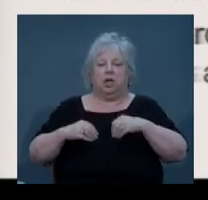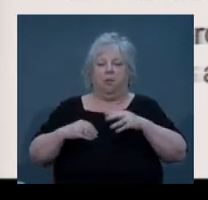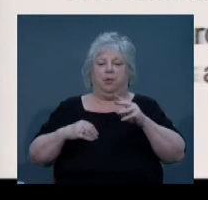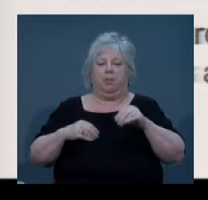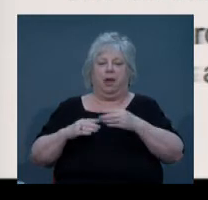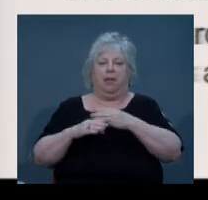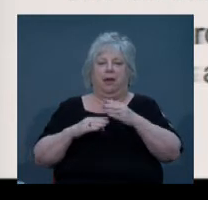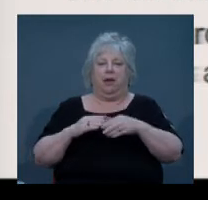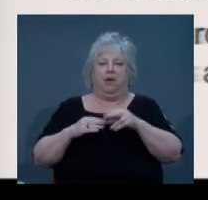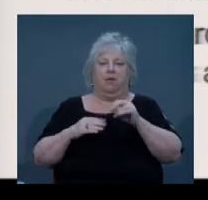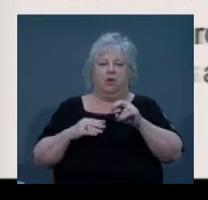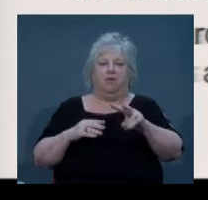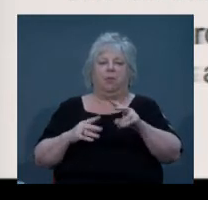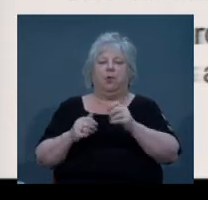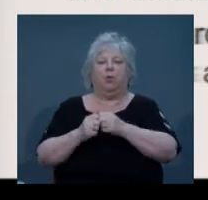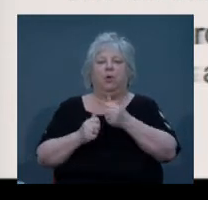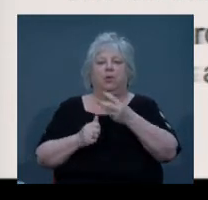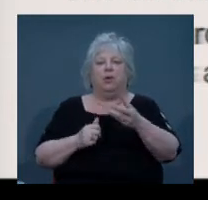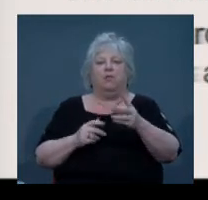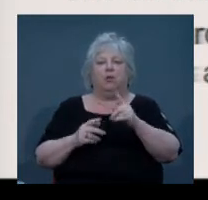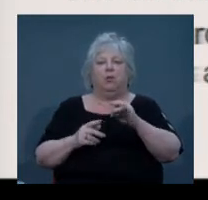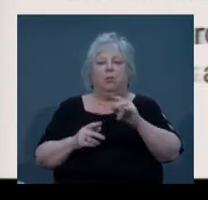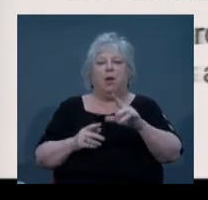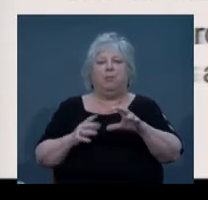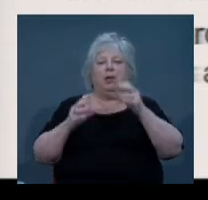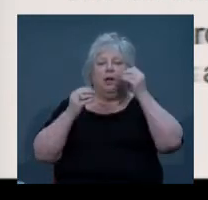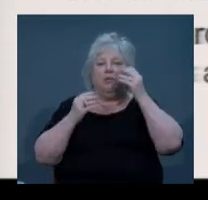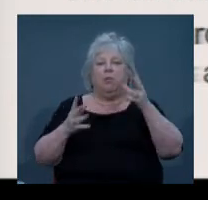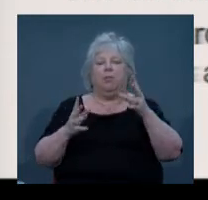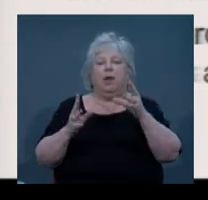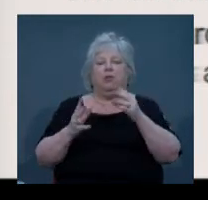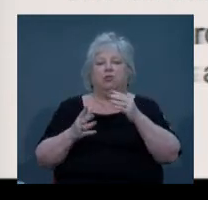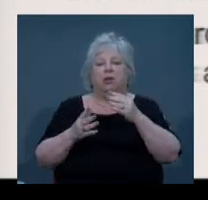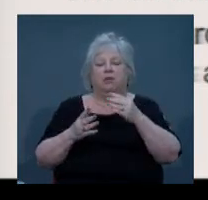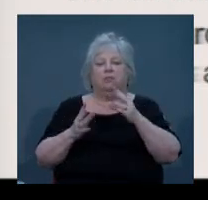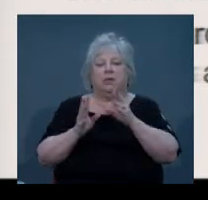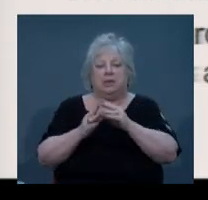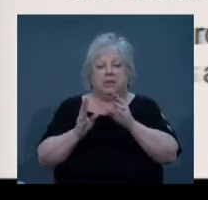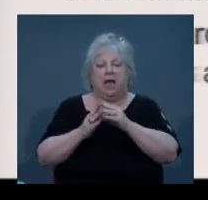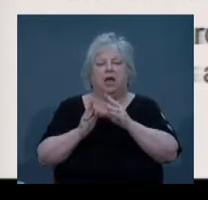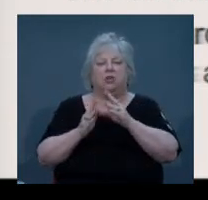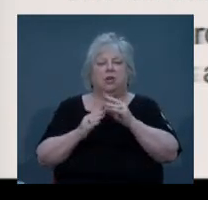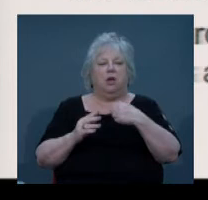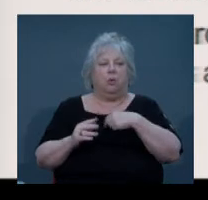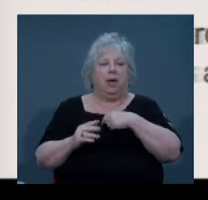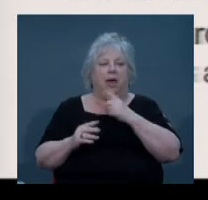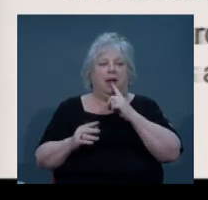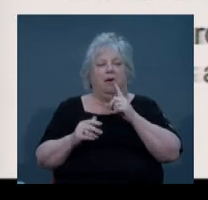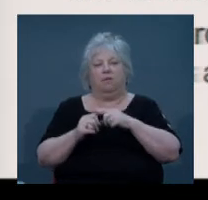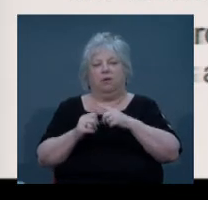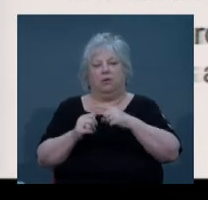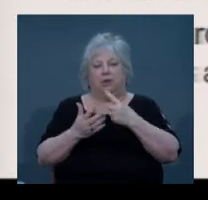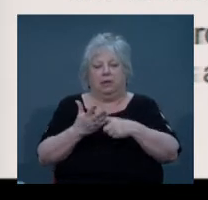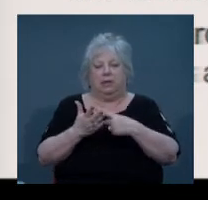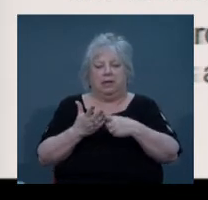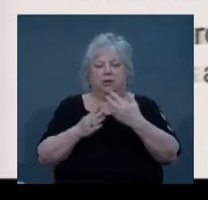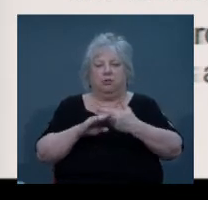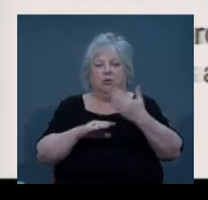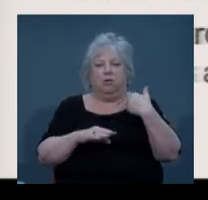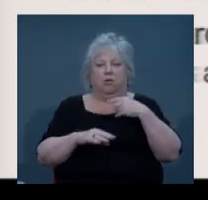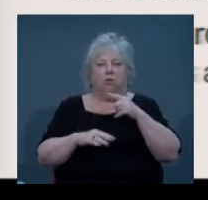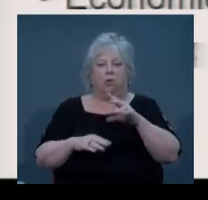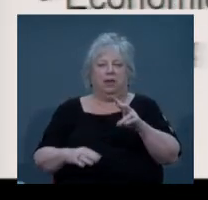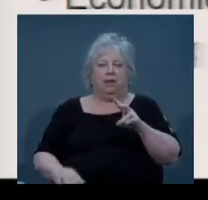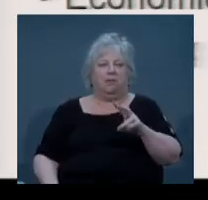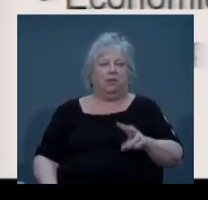November with several public information sessions, and we had our initial discussion at the last agenda meeting on the 27th. On